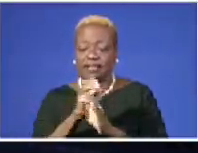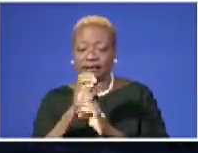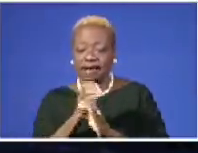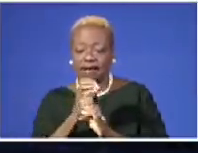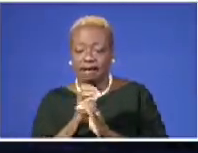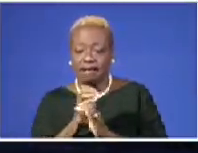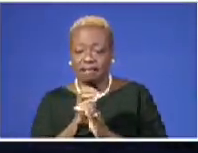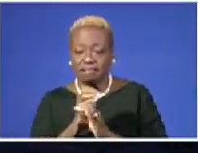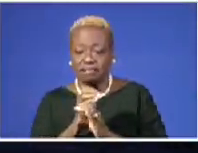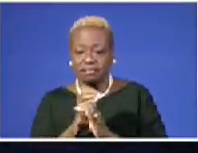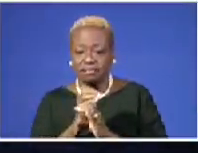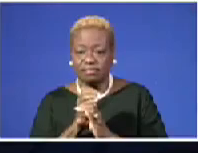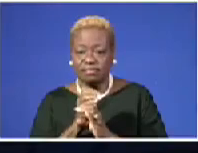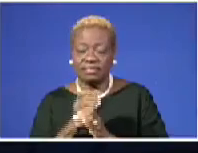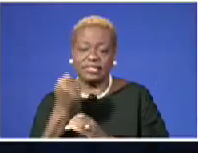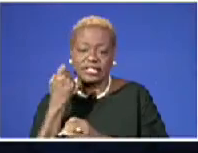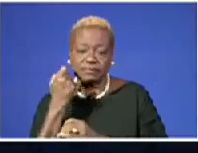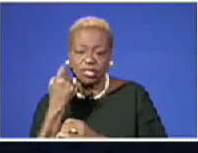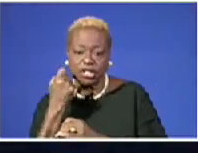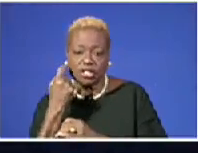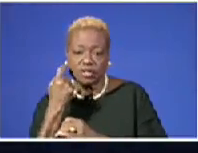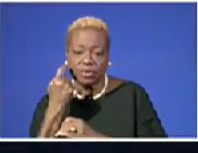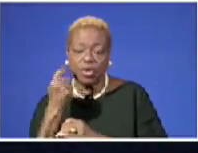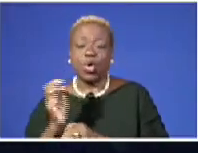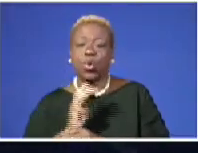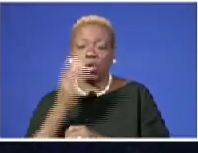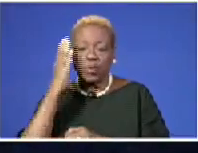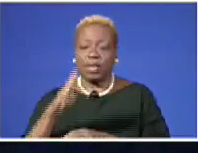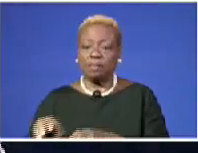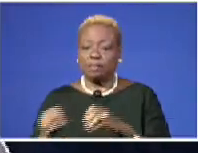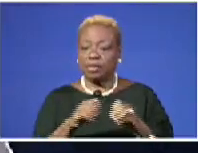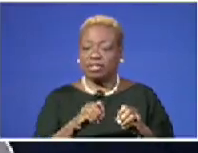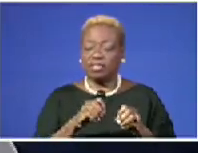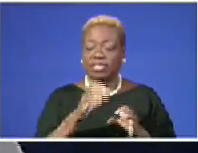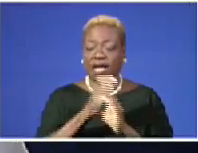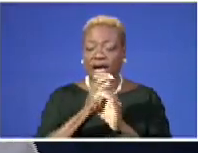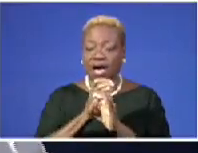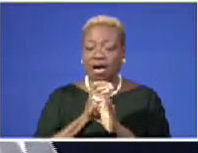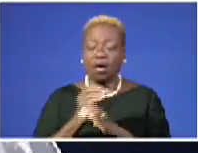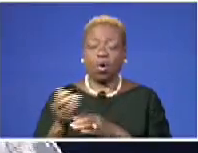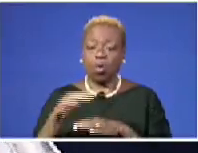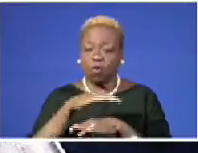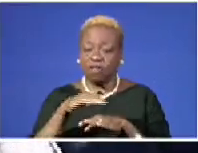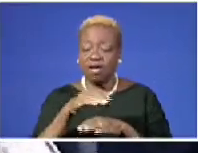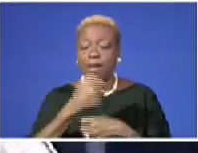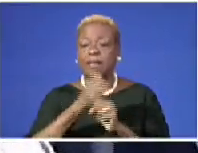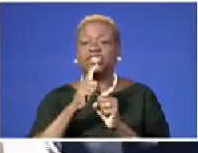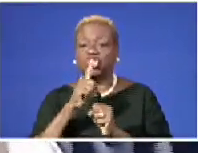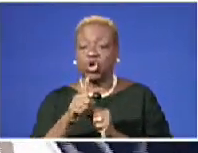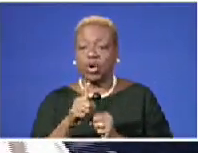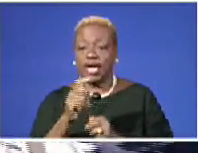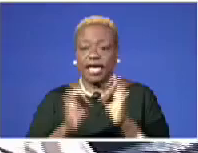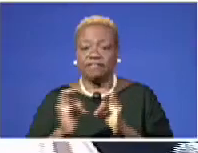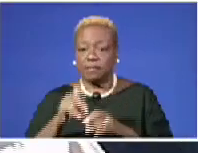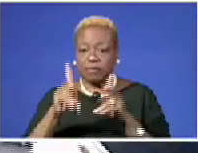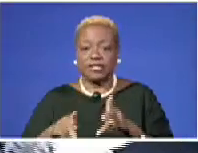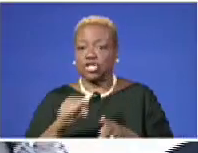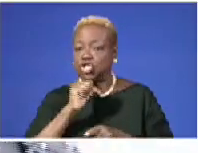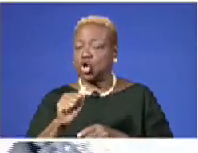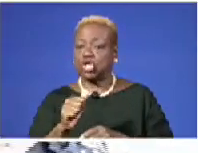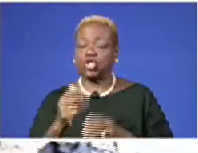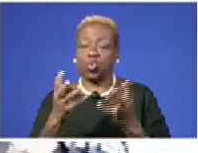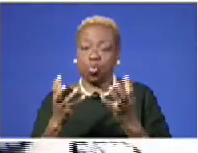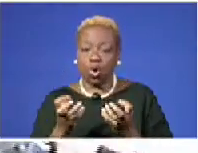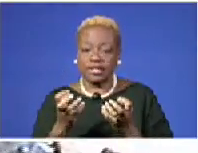us suspicious. We will pull the car over. We'll do a name check on those persons, see if they want it, and see if the car is